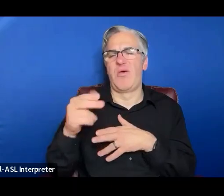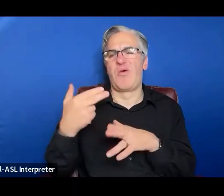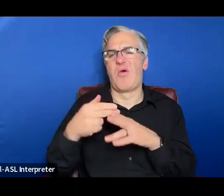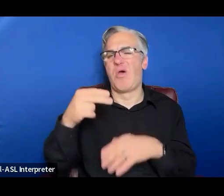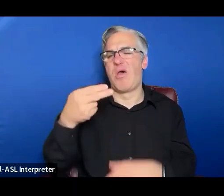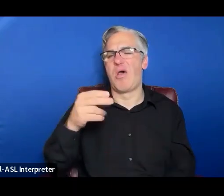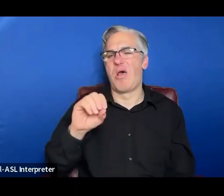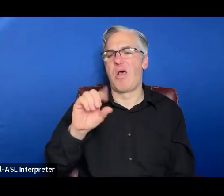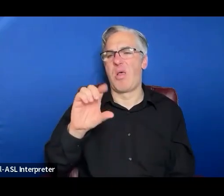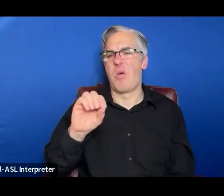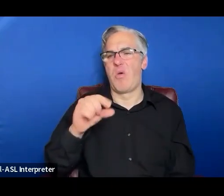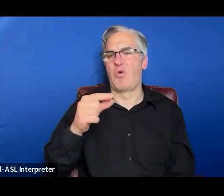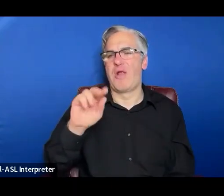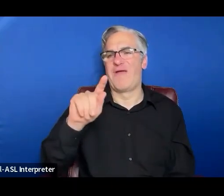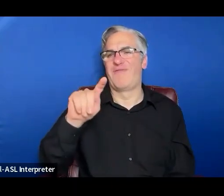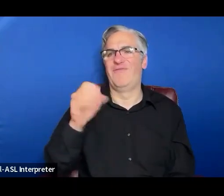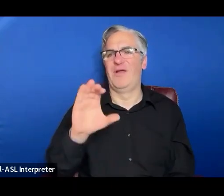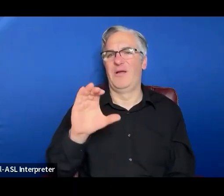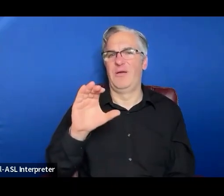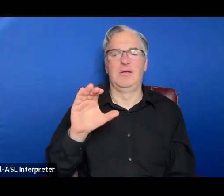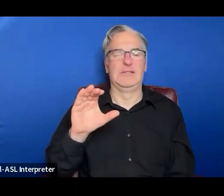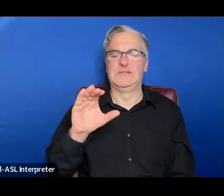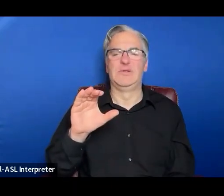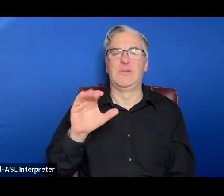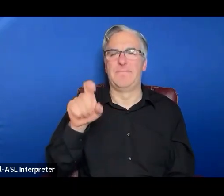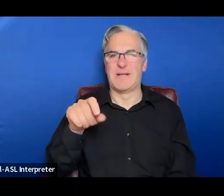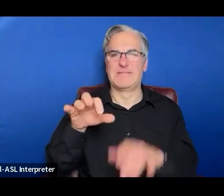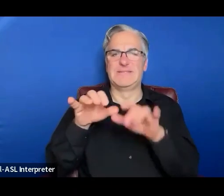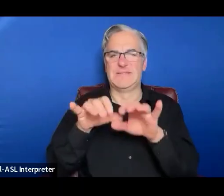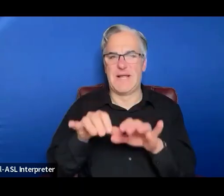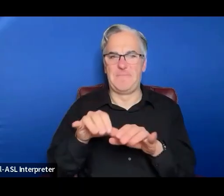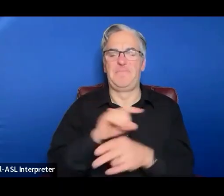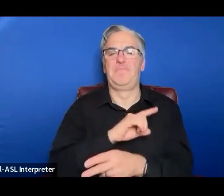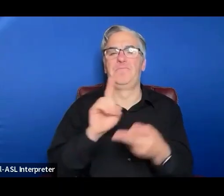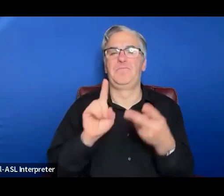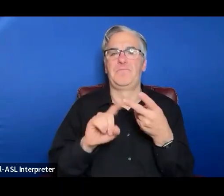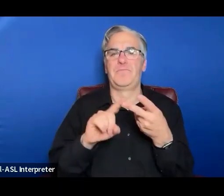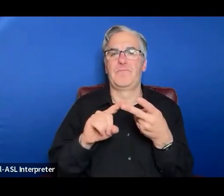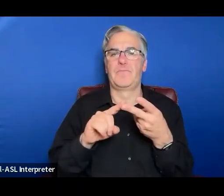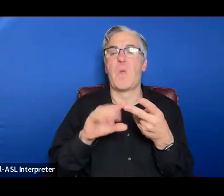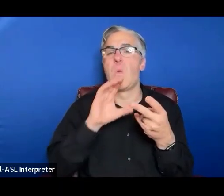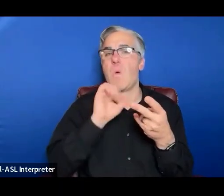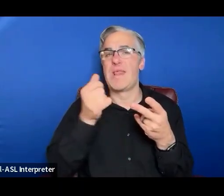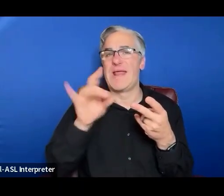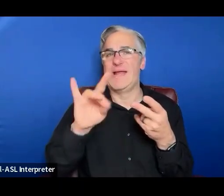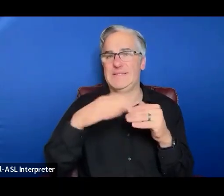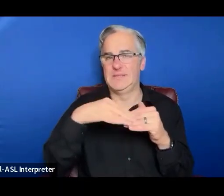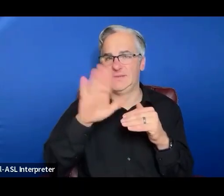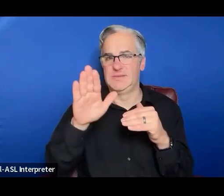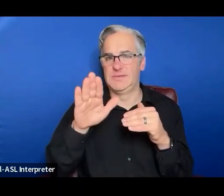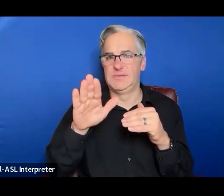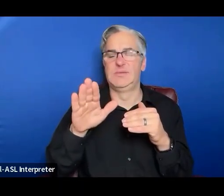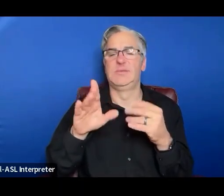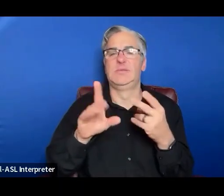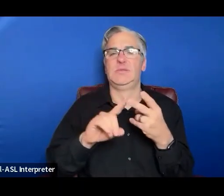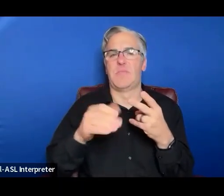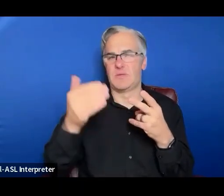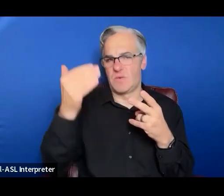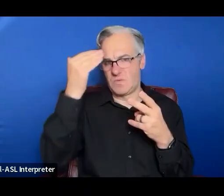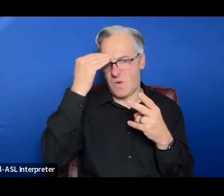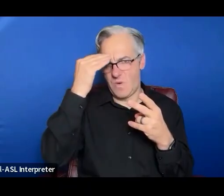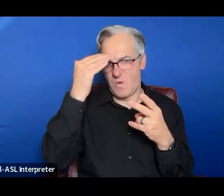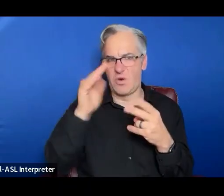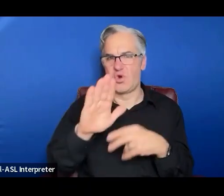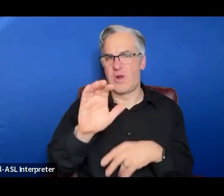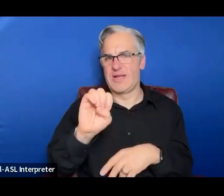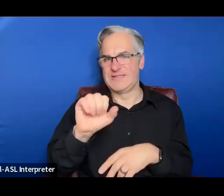holographic wills. You have to type it. You have to be 18 You have to know what your estate is and have